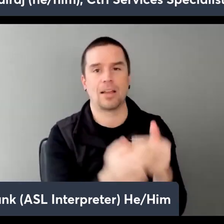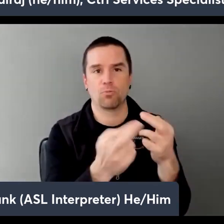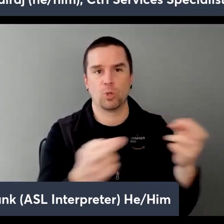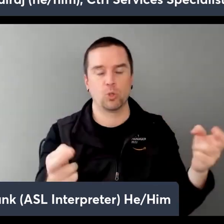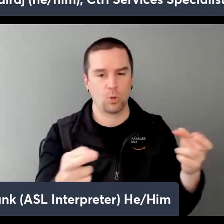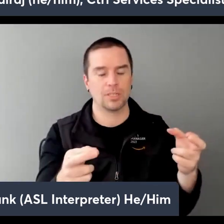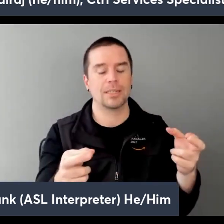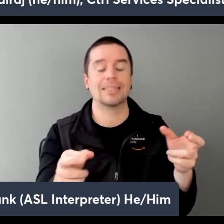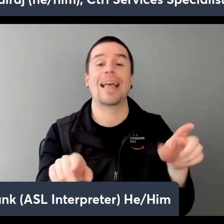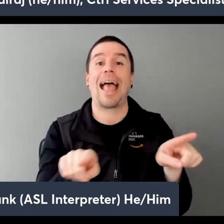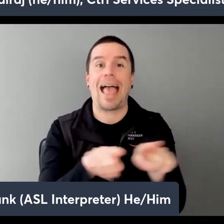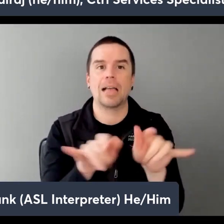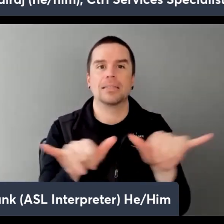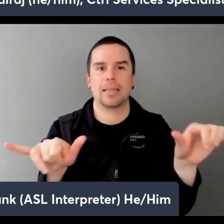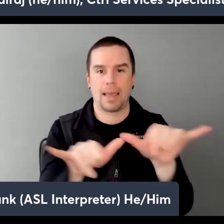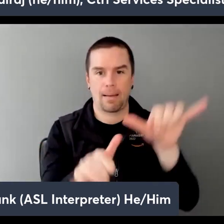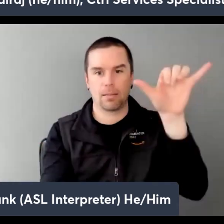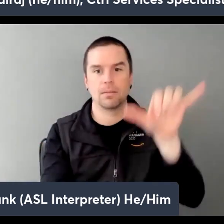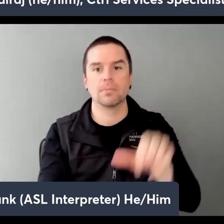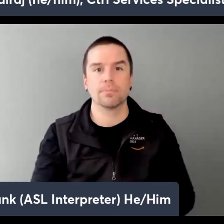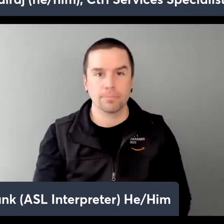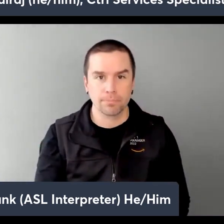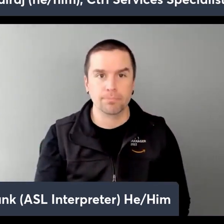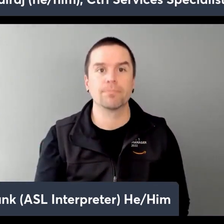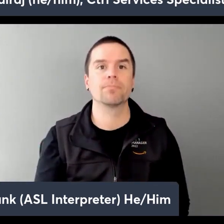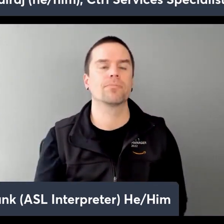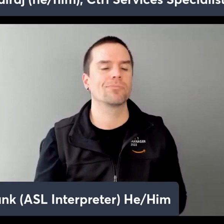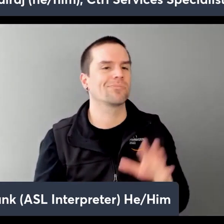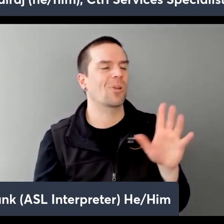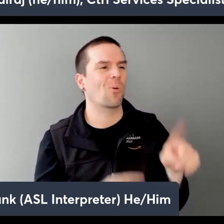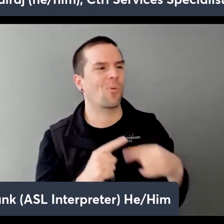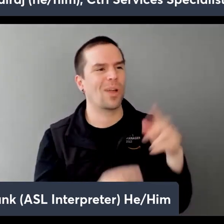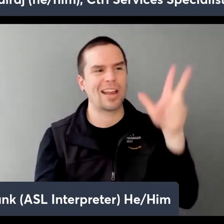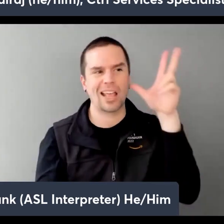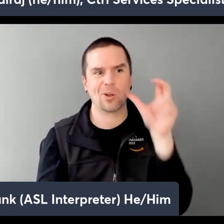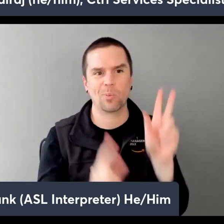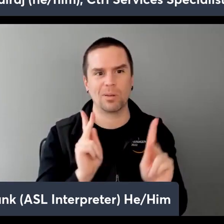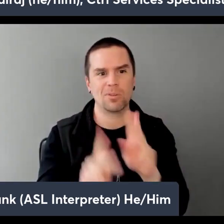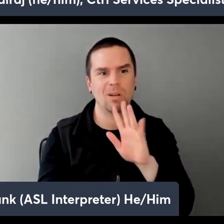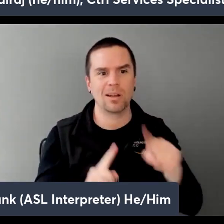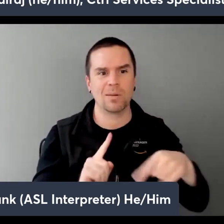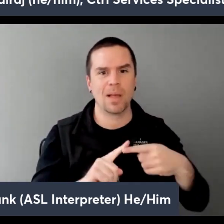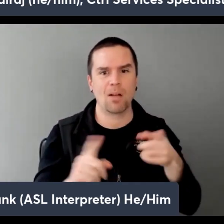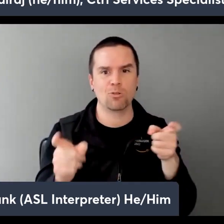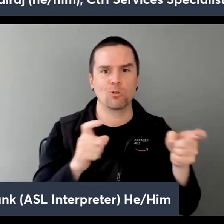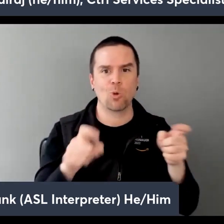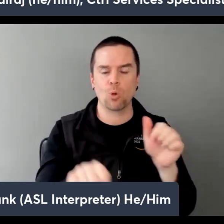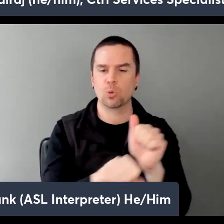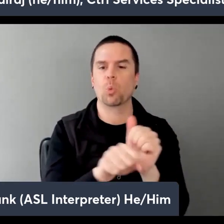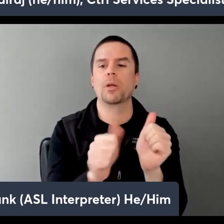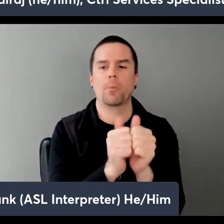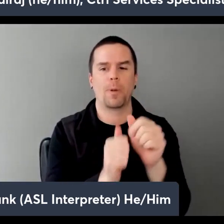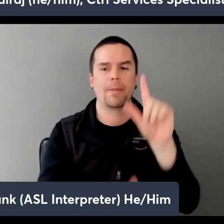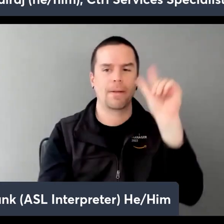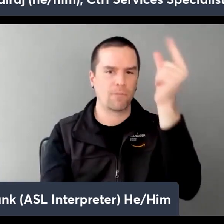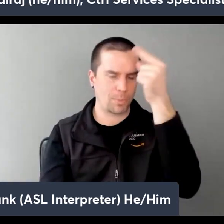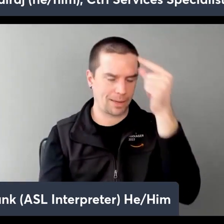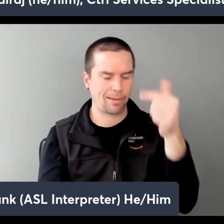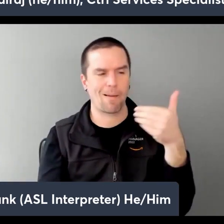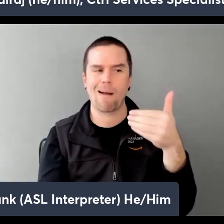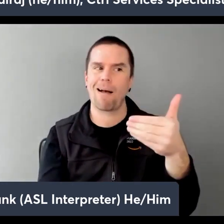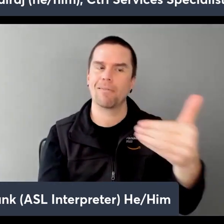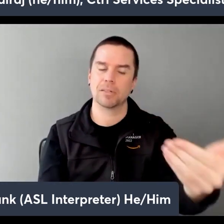Gotcha, Grav. When I hear a lot of talk about controls, Mhm. working with the government as I do, you hear